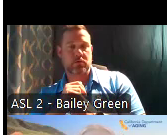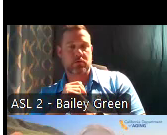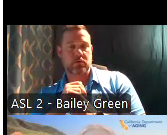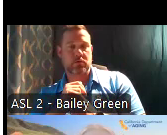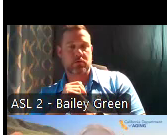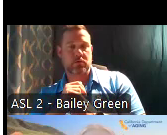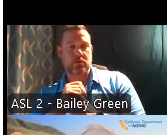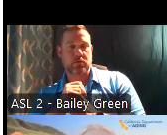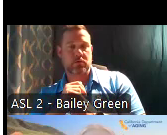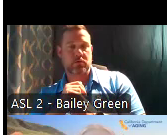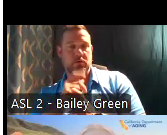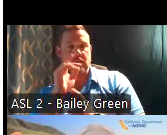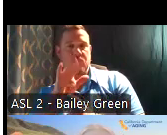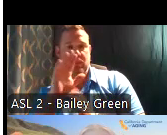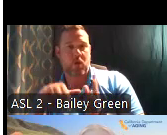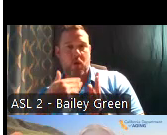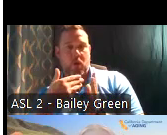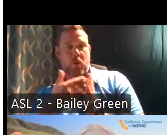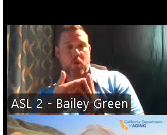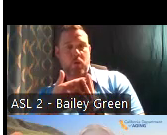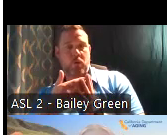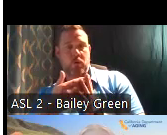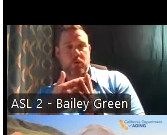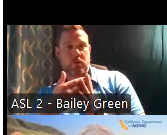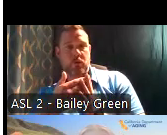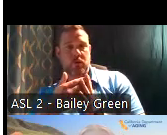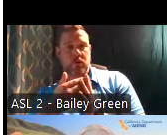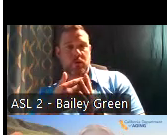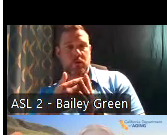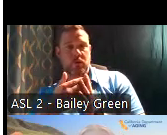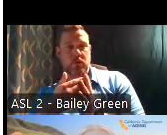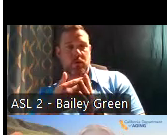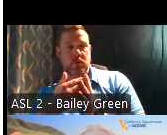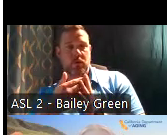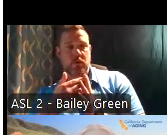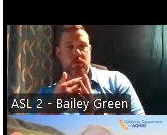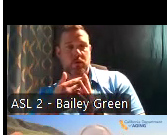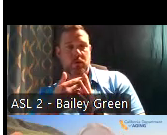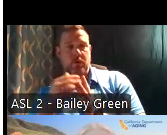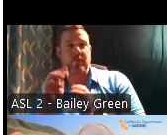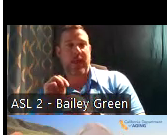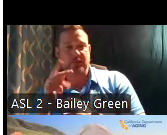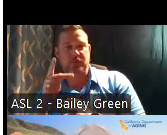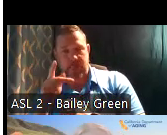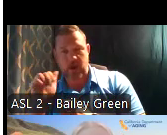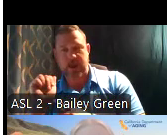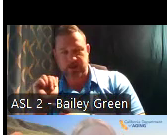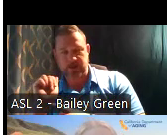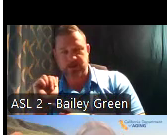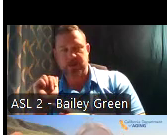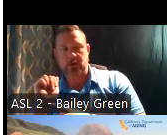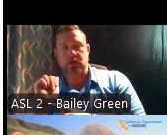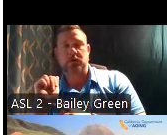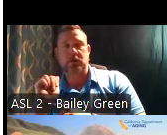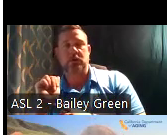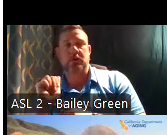the whole thing that this, sorry, oh gosh, my brain. Jackie, could you help me? Oh, the master plan on aging. Okay, so the